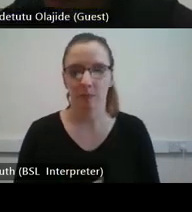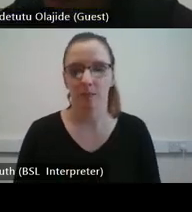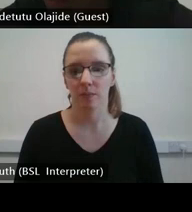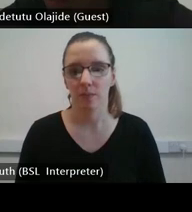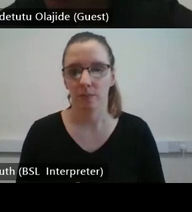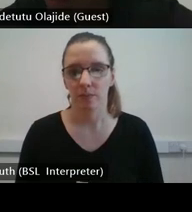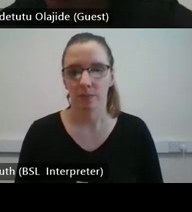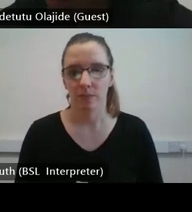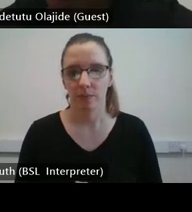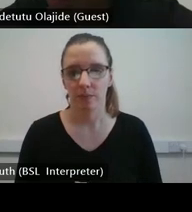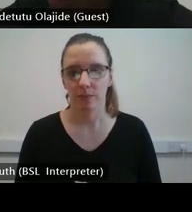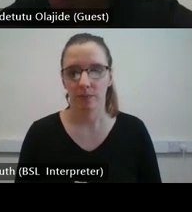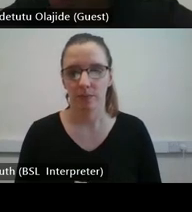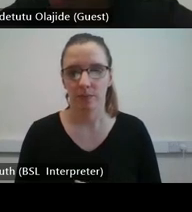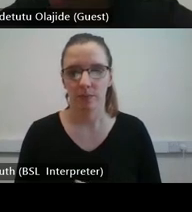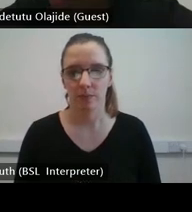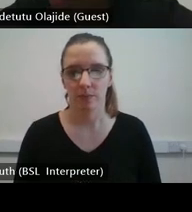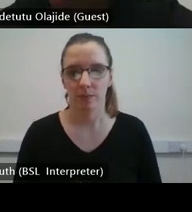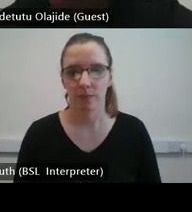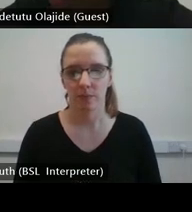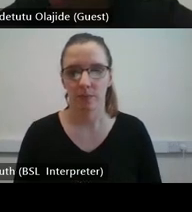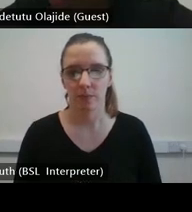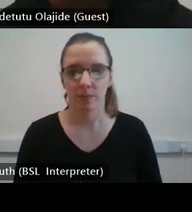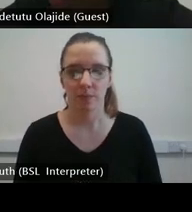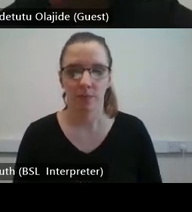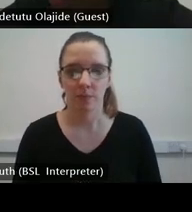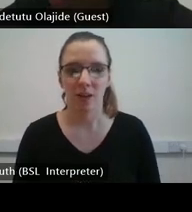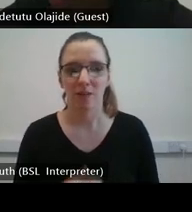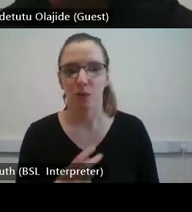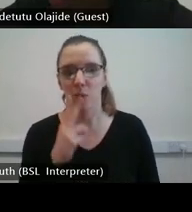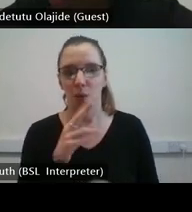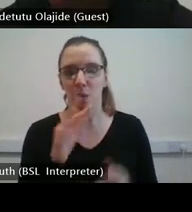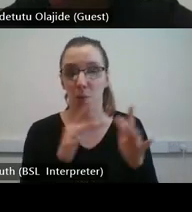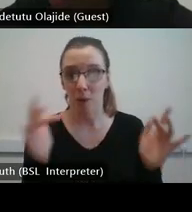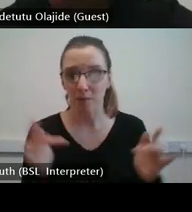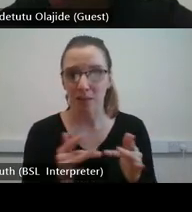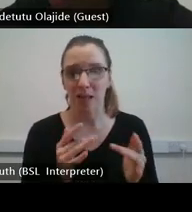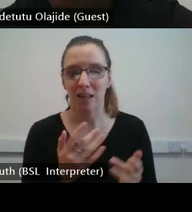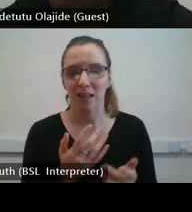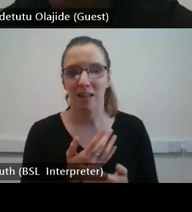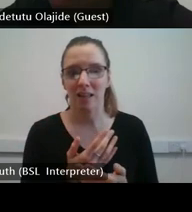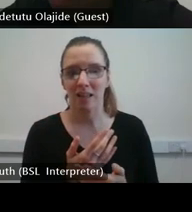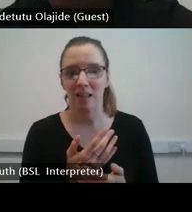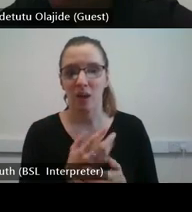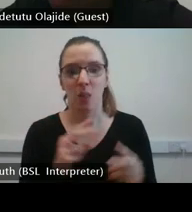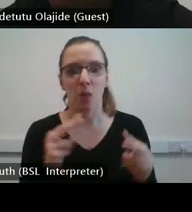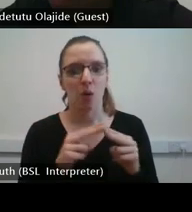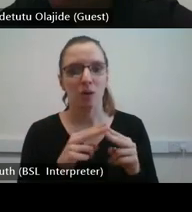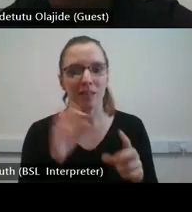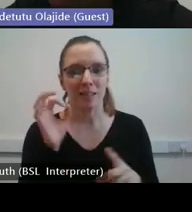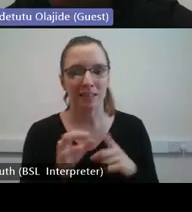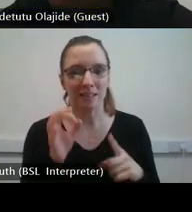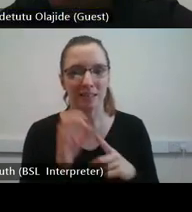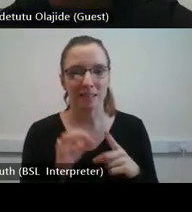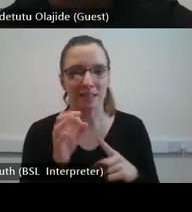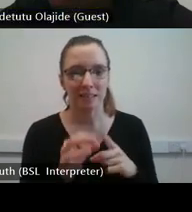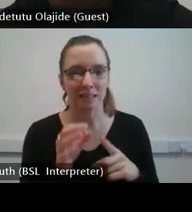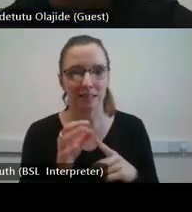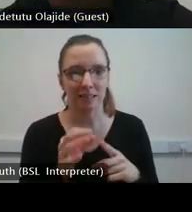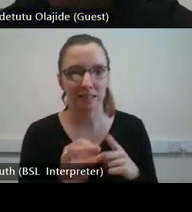Yeah. If I go into, say, their website or their contact details, these kind of things, see if they don't work with